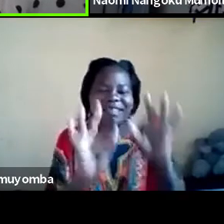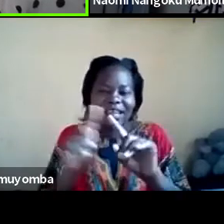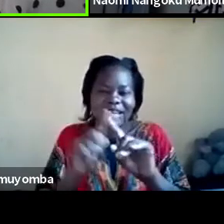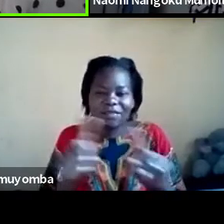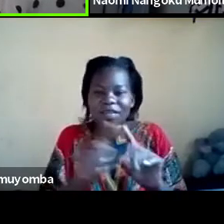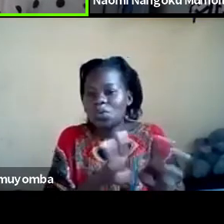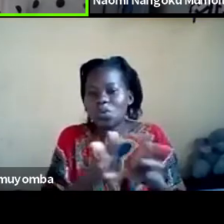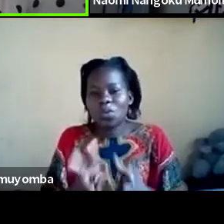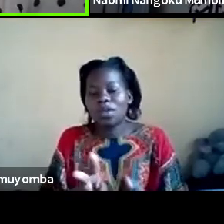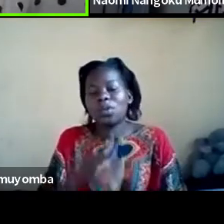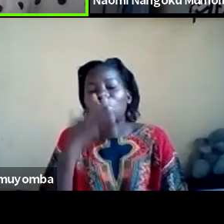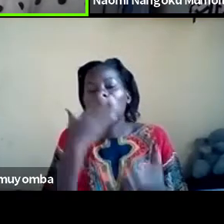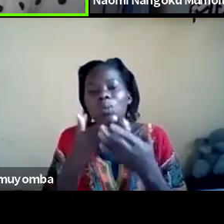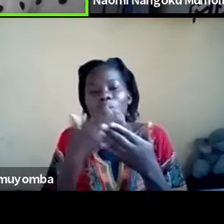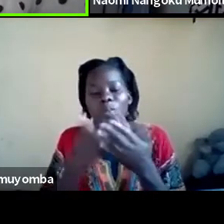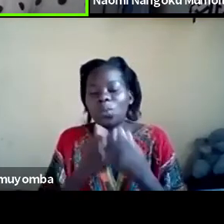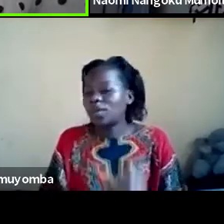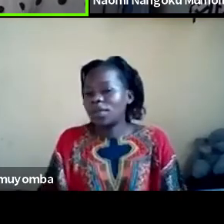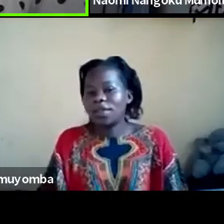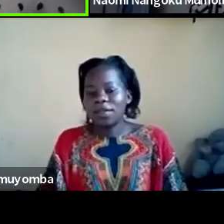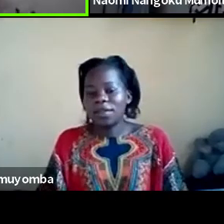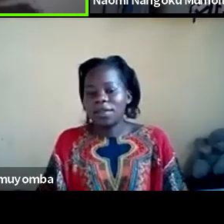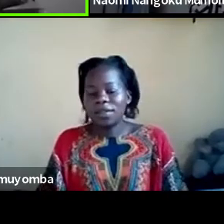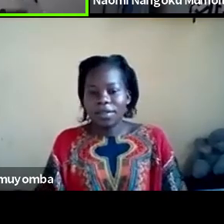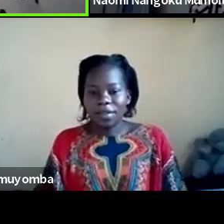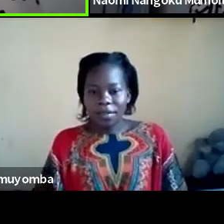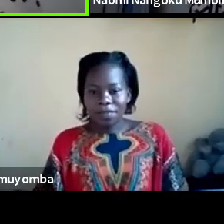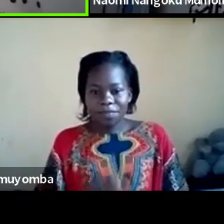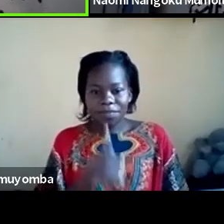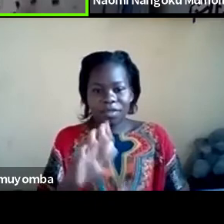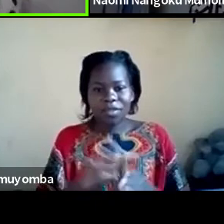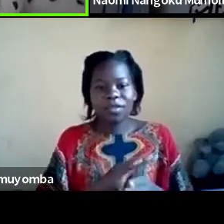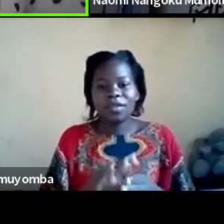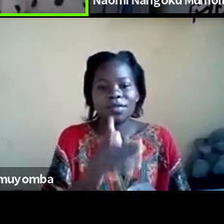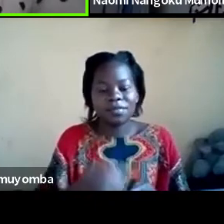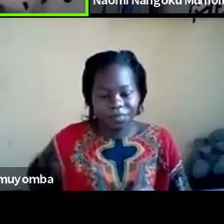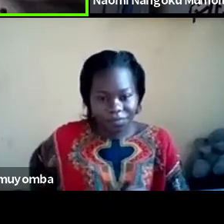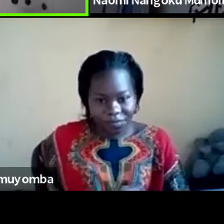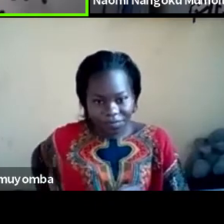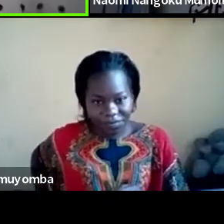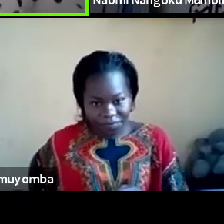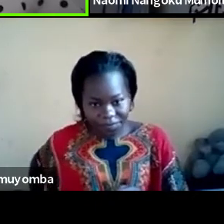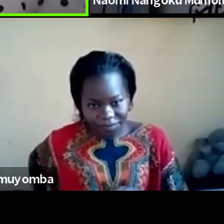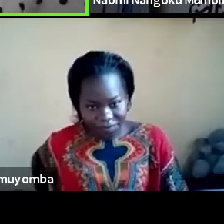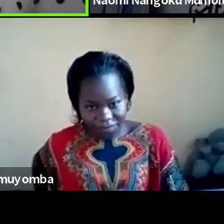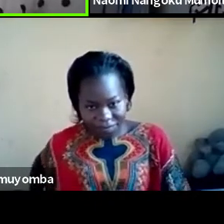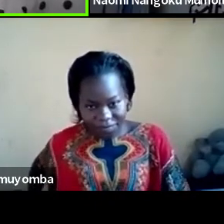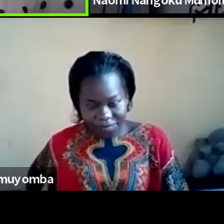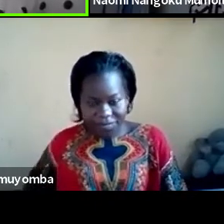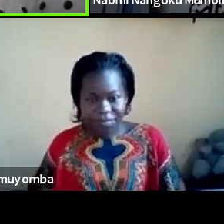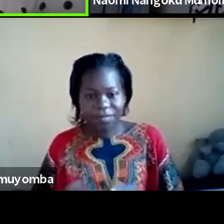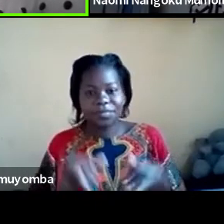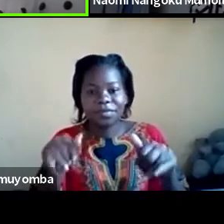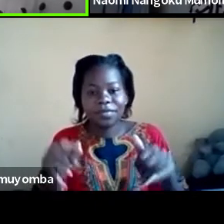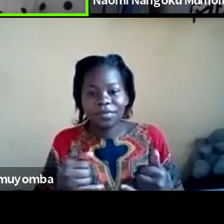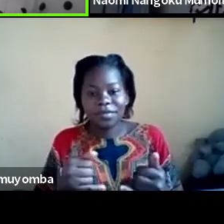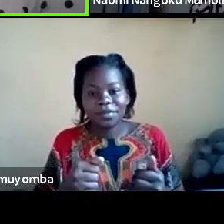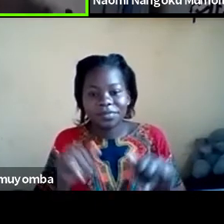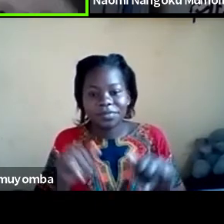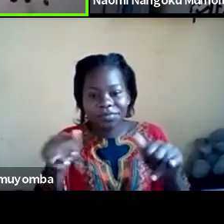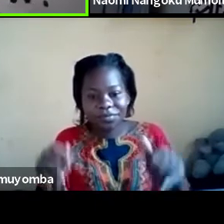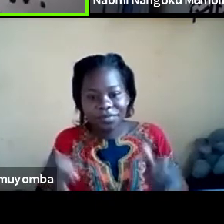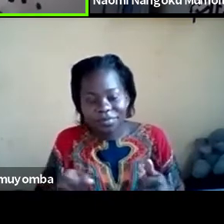I think that arm of their business probably is funding the other arm, you know. I'm not trying to stereotype women in terms of